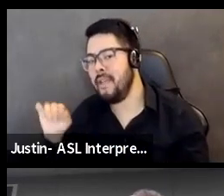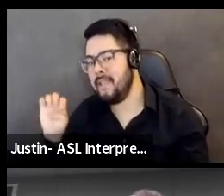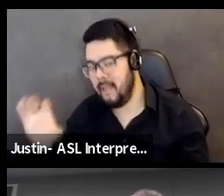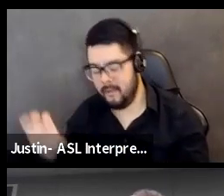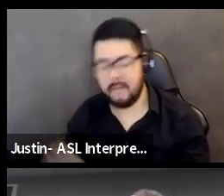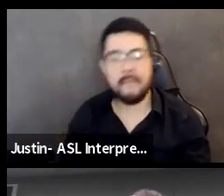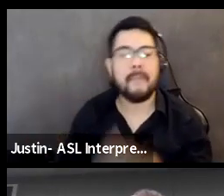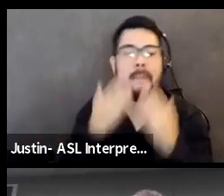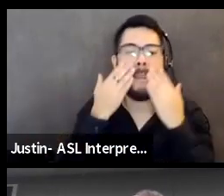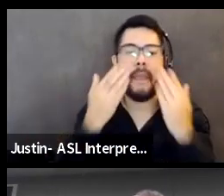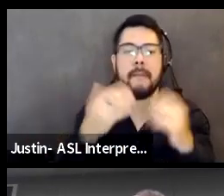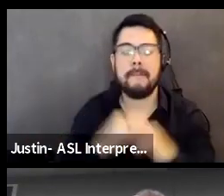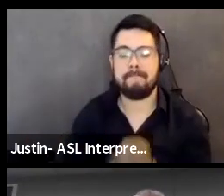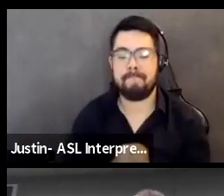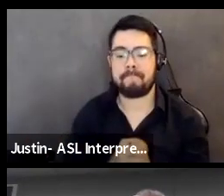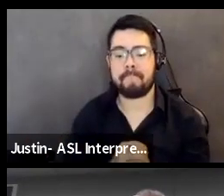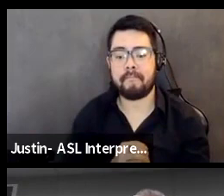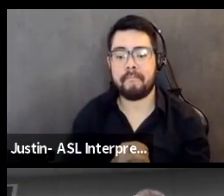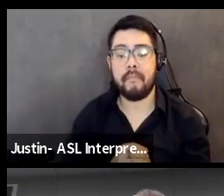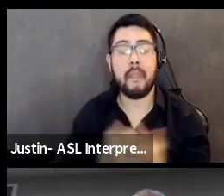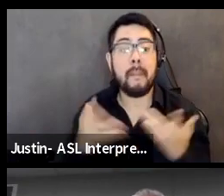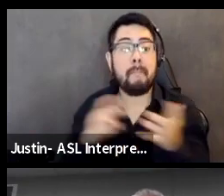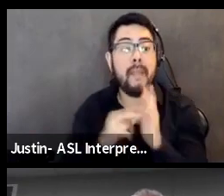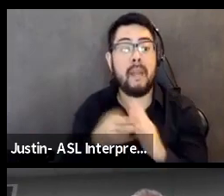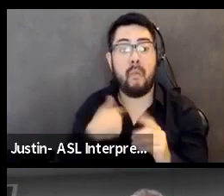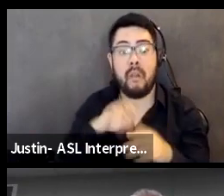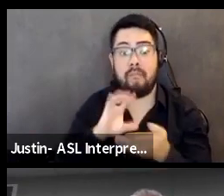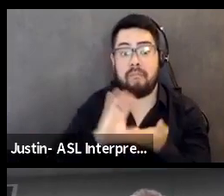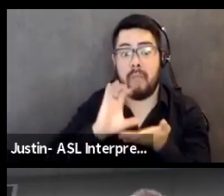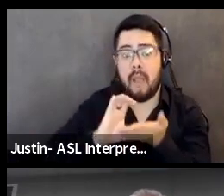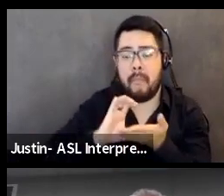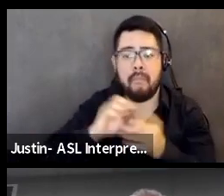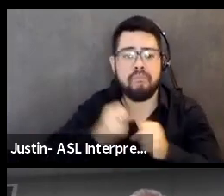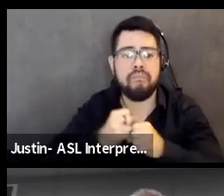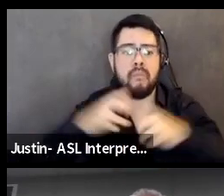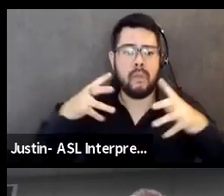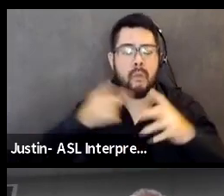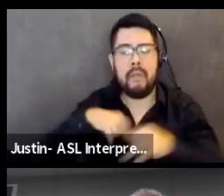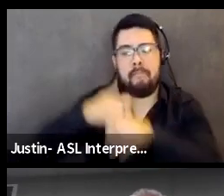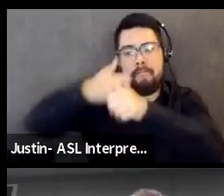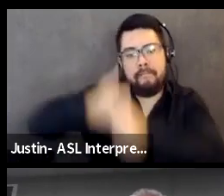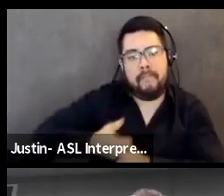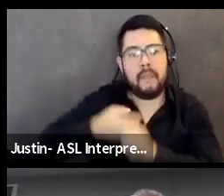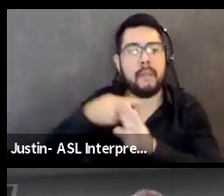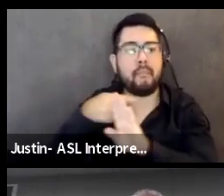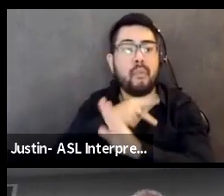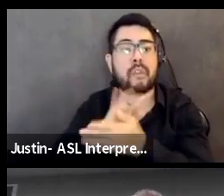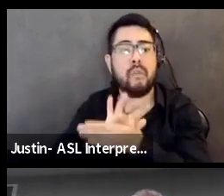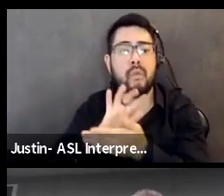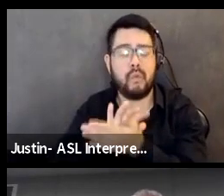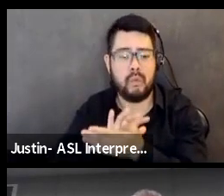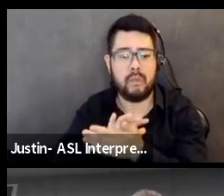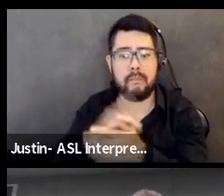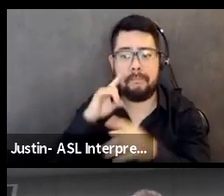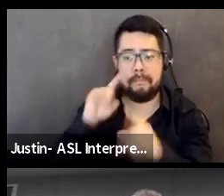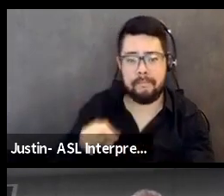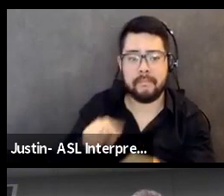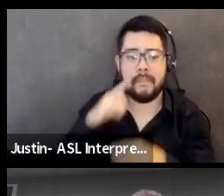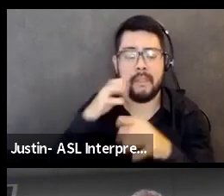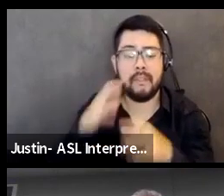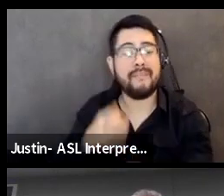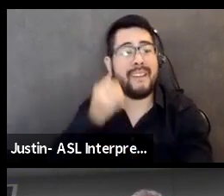and you know this with this expansion we could be compliant with the preschool initiative uh please note currently